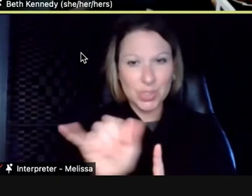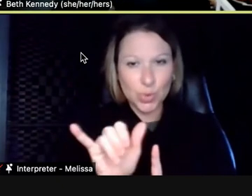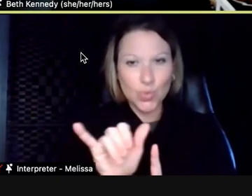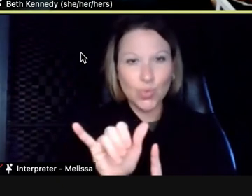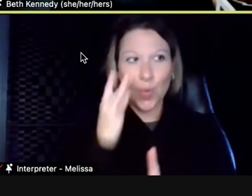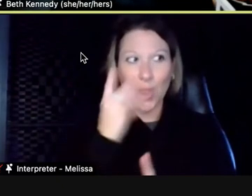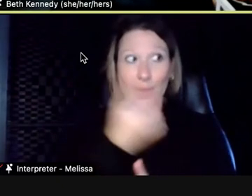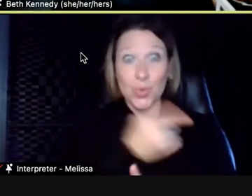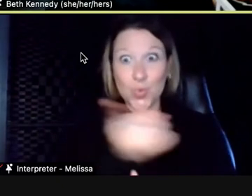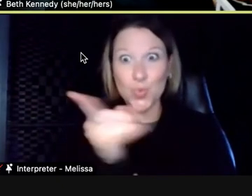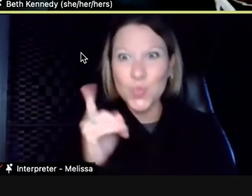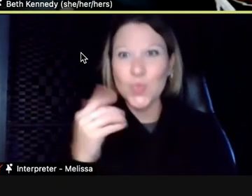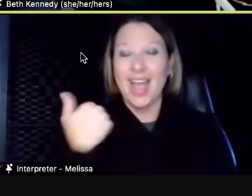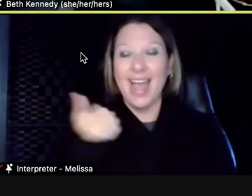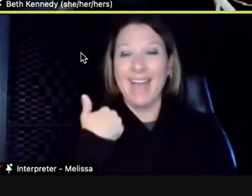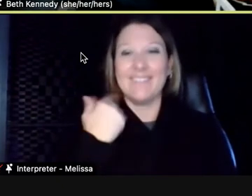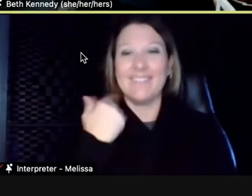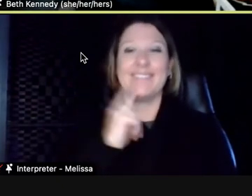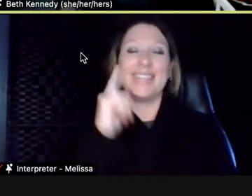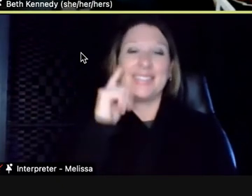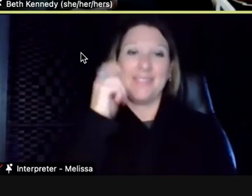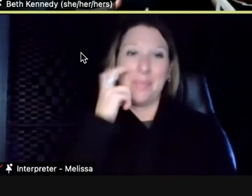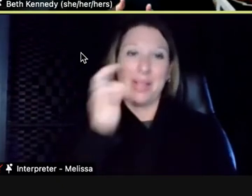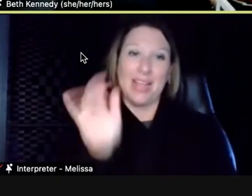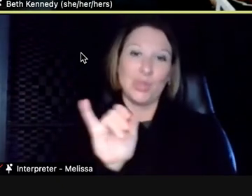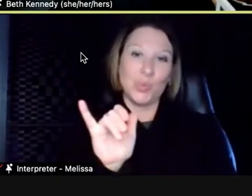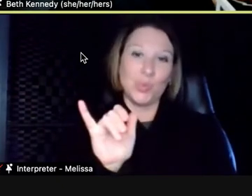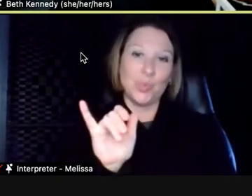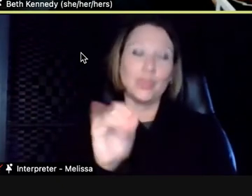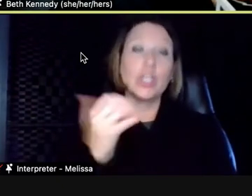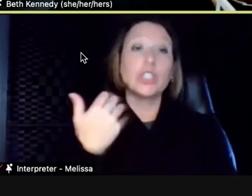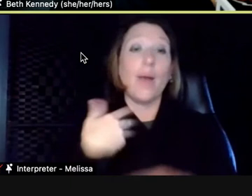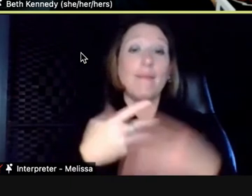too. So they came up with these 11 principles.